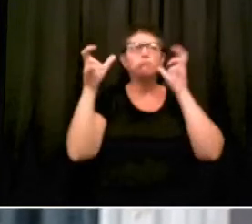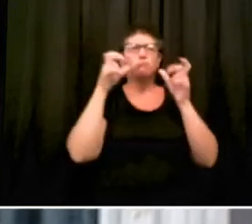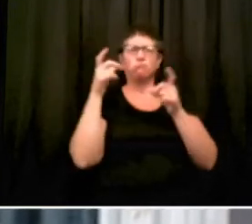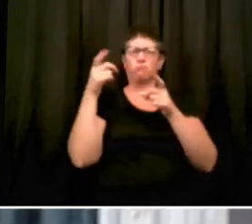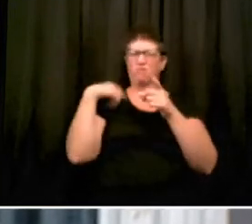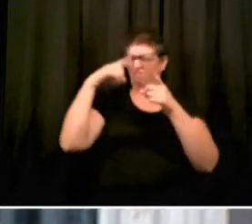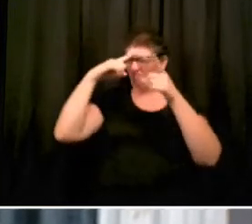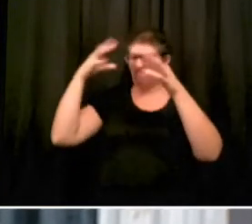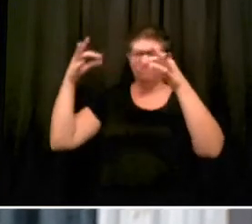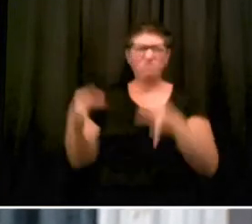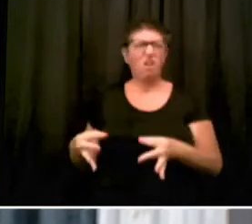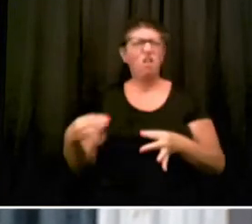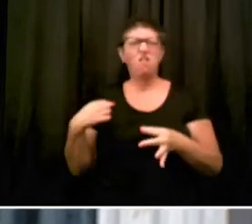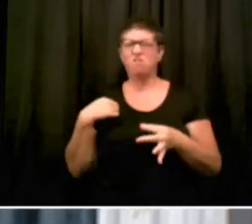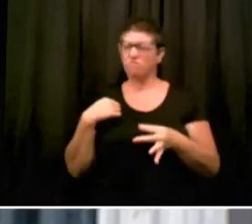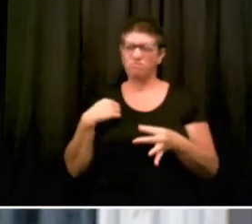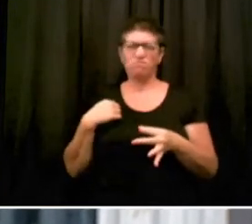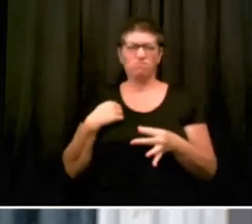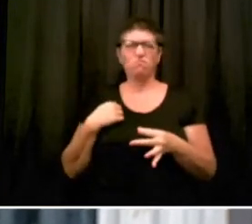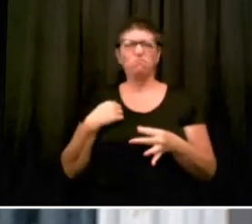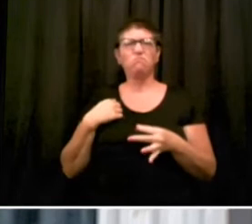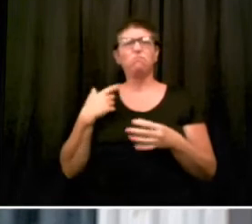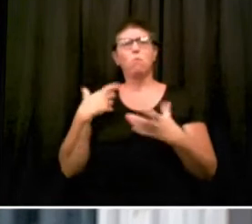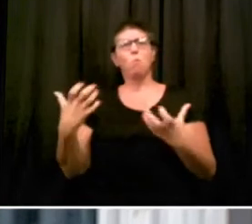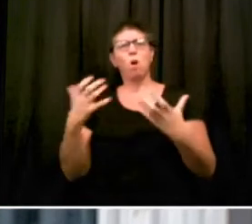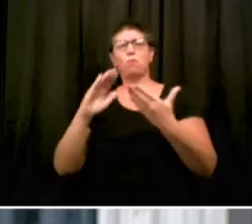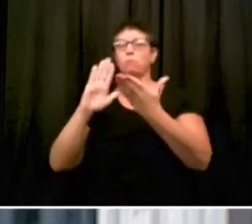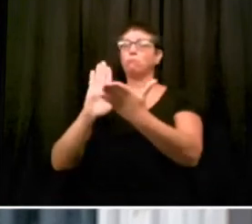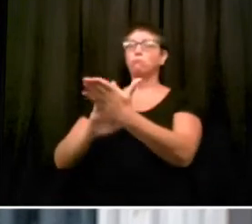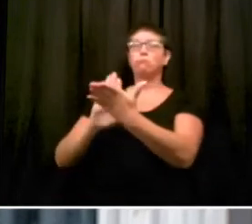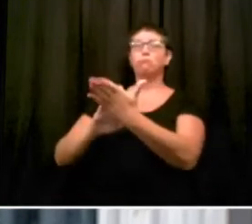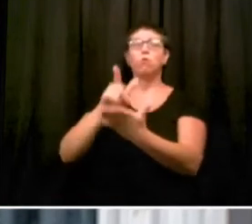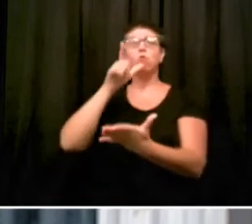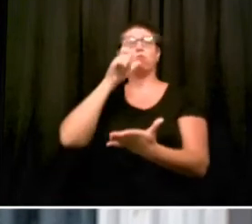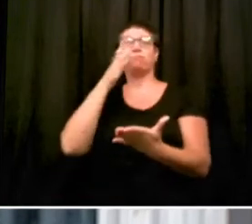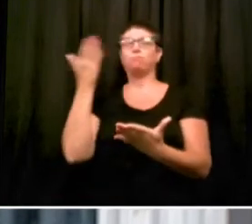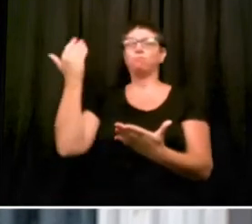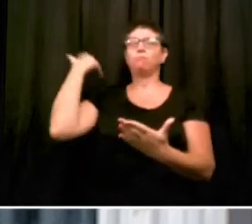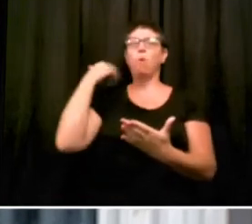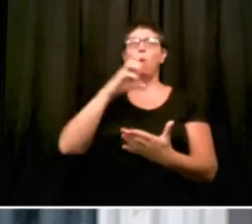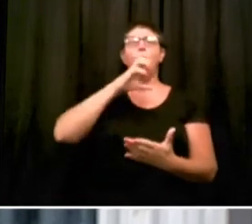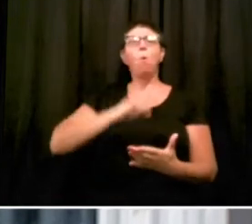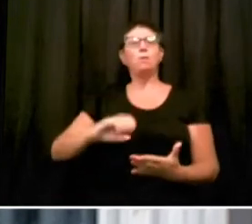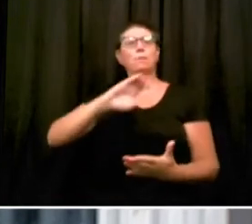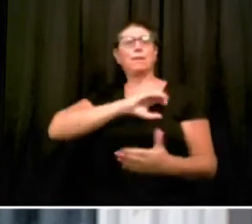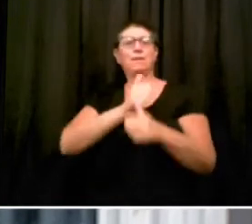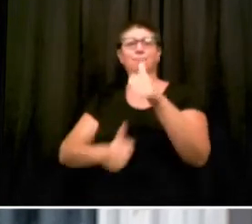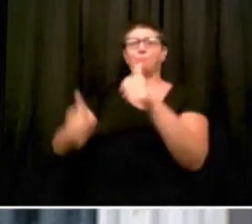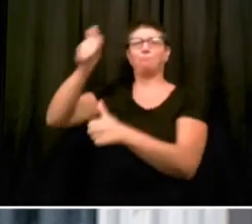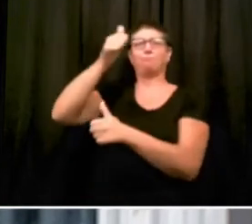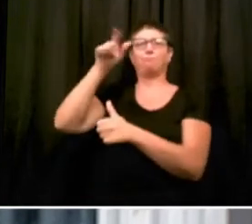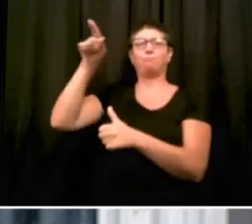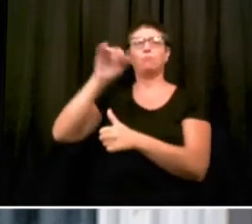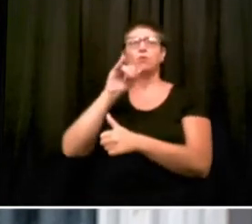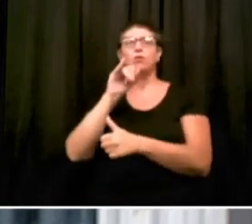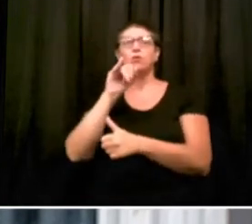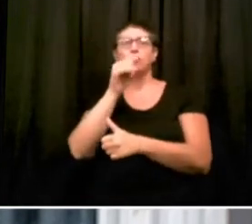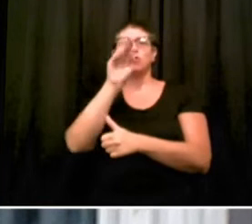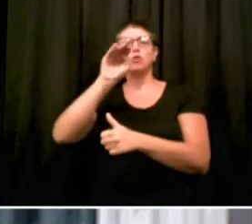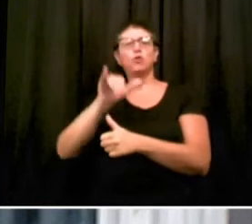to Jimmy O'Neill, the former police commissioner. If you think back a couple years when he impaneled and asked for